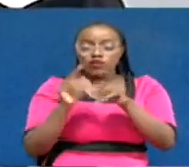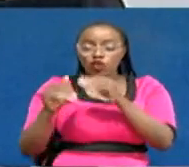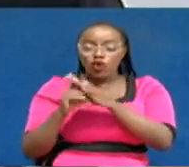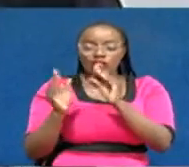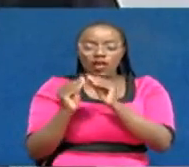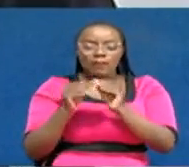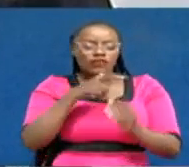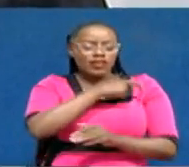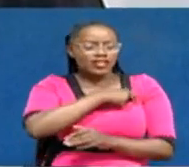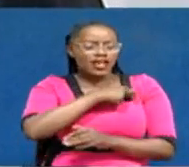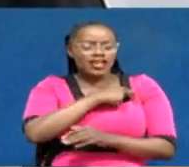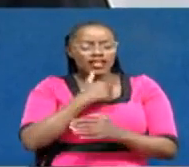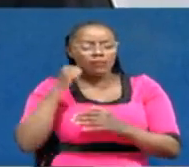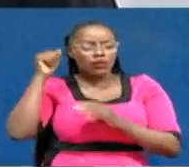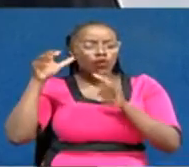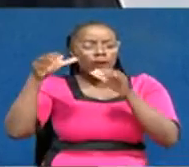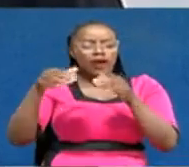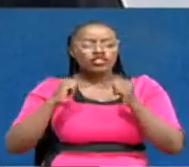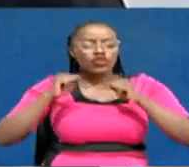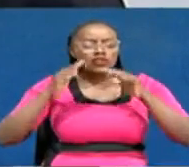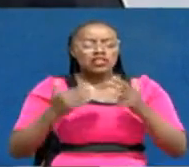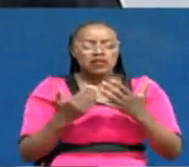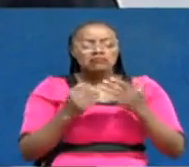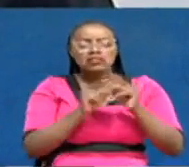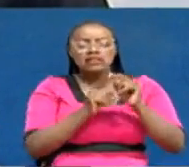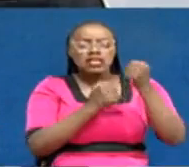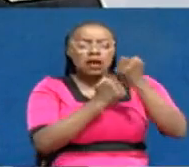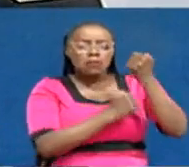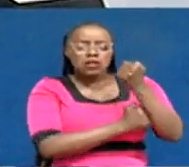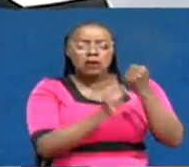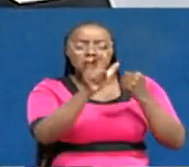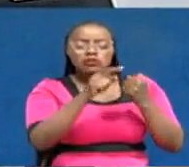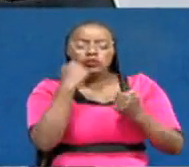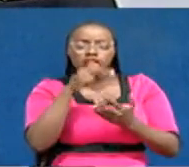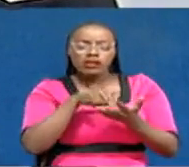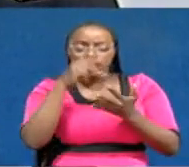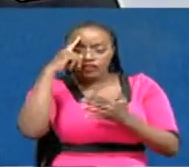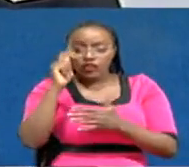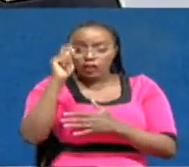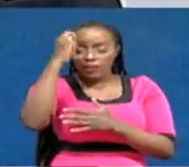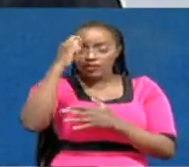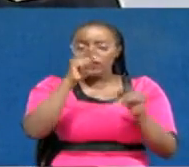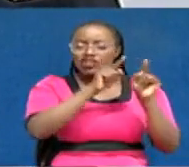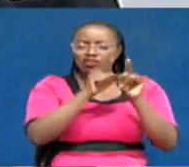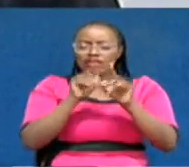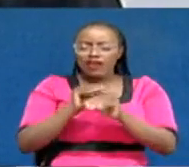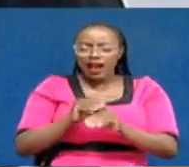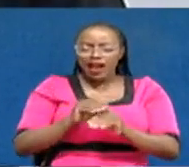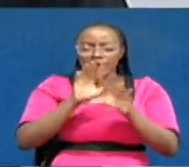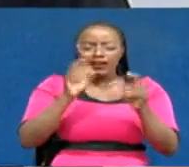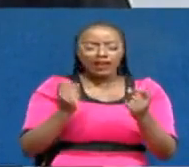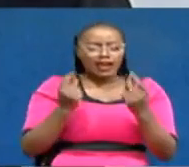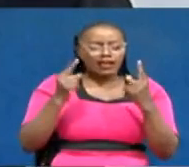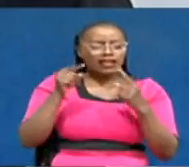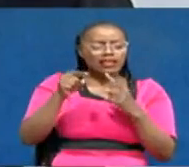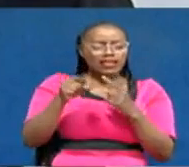of delegates and party officials endorsing presidential candidates presents us with an opportunity for a clearer understanding